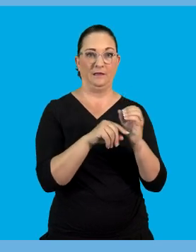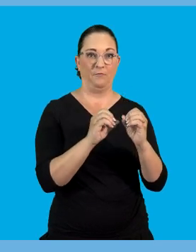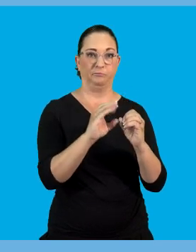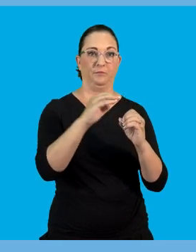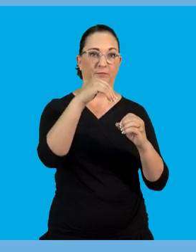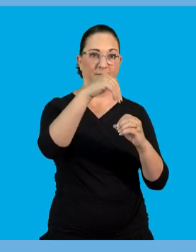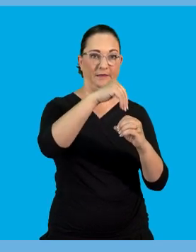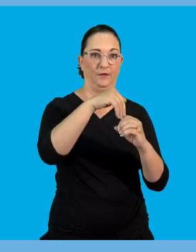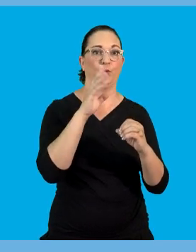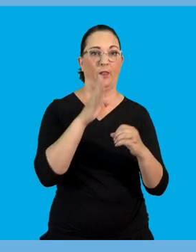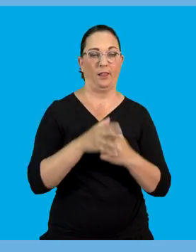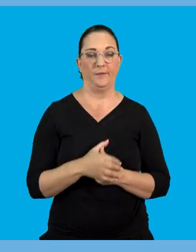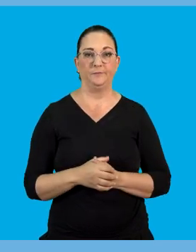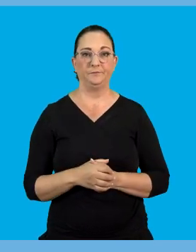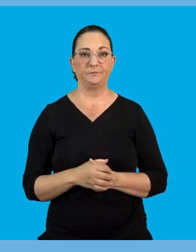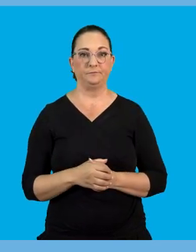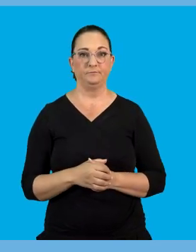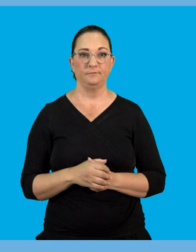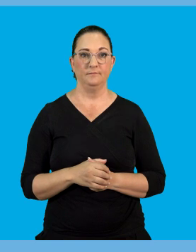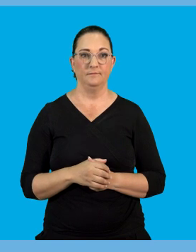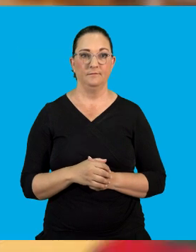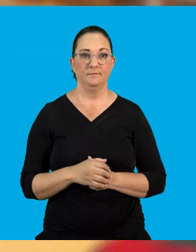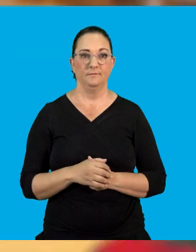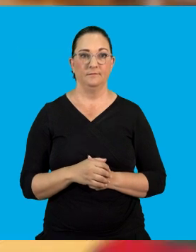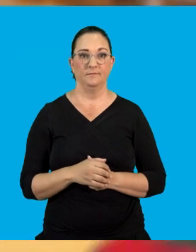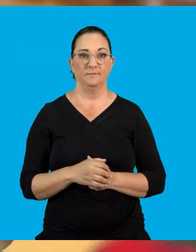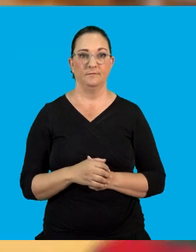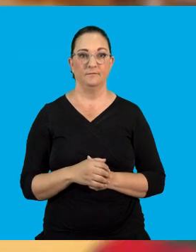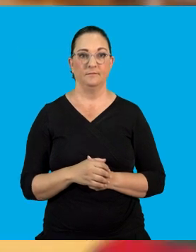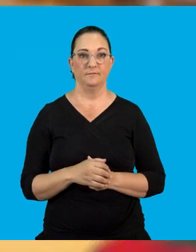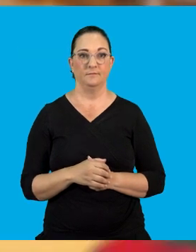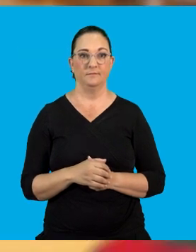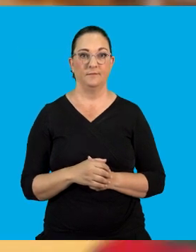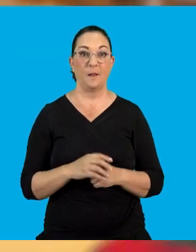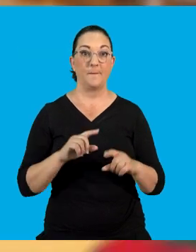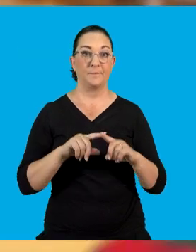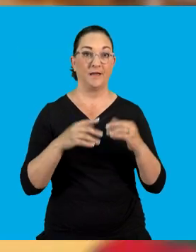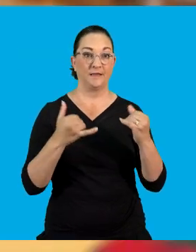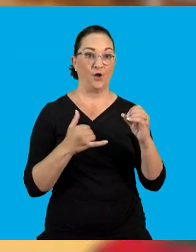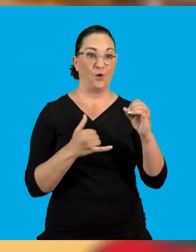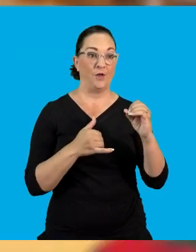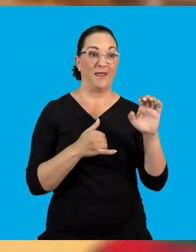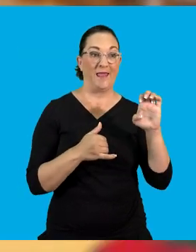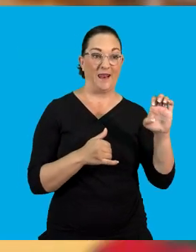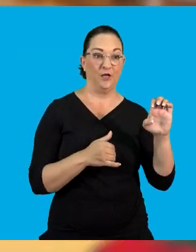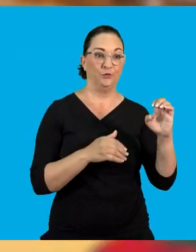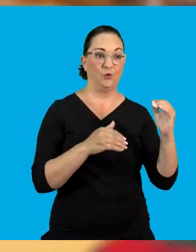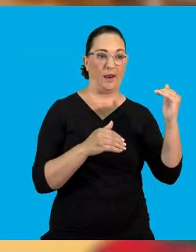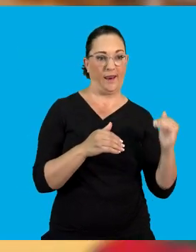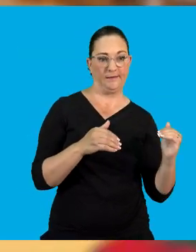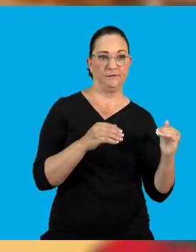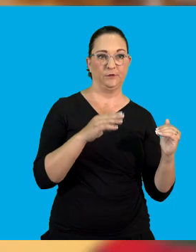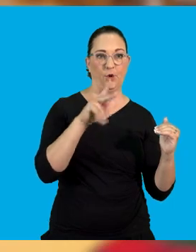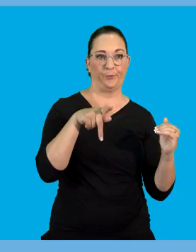going to have a negative charge. However, should the electrons be less than the number of